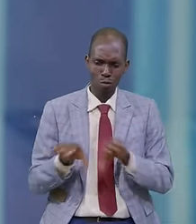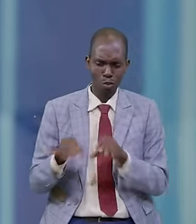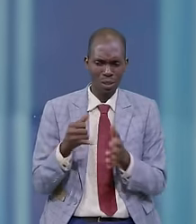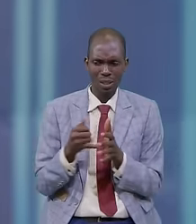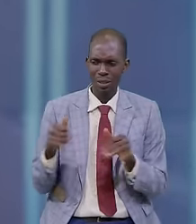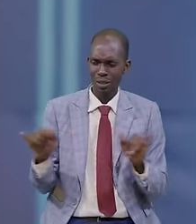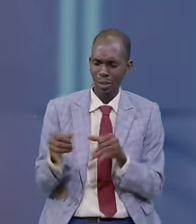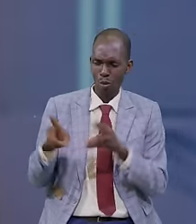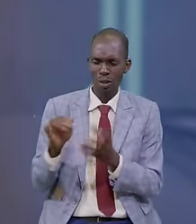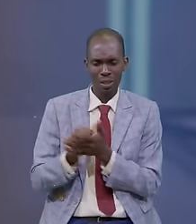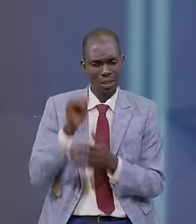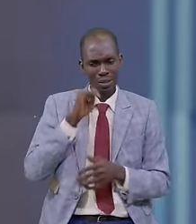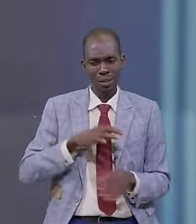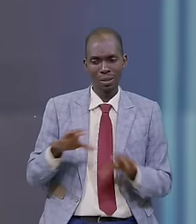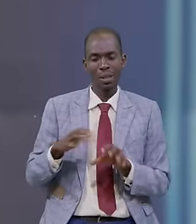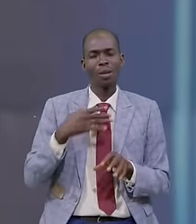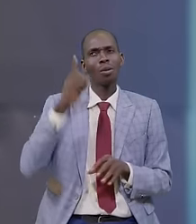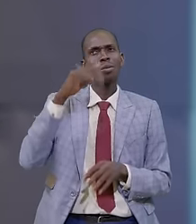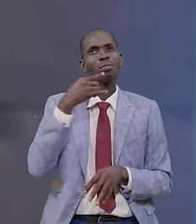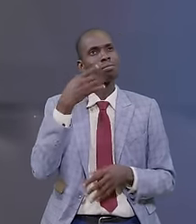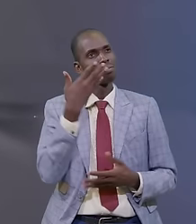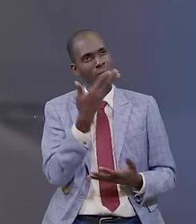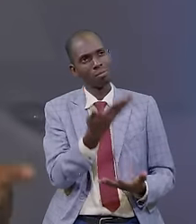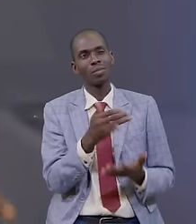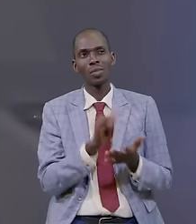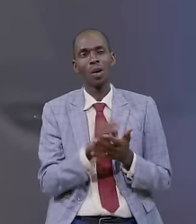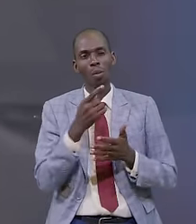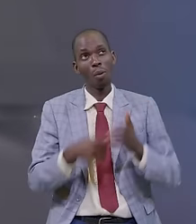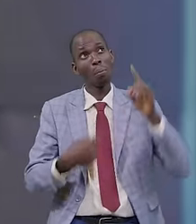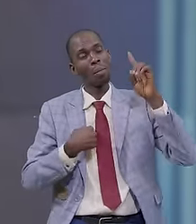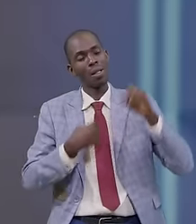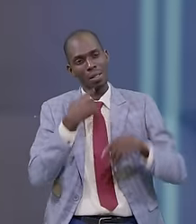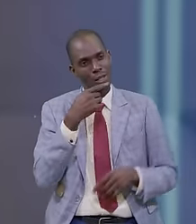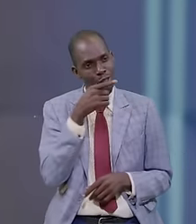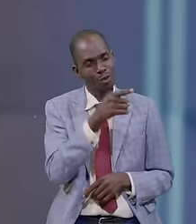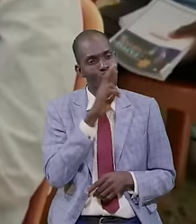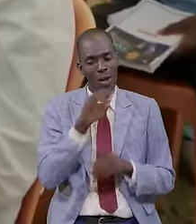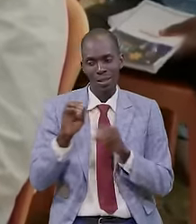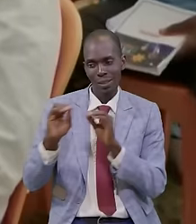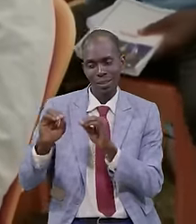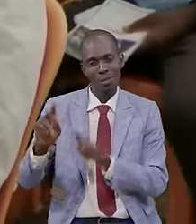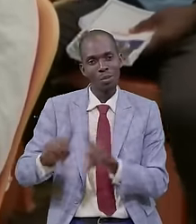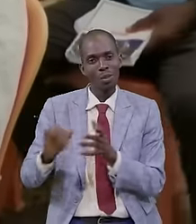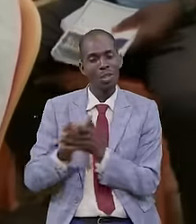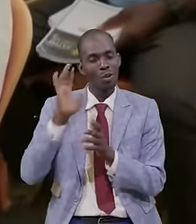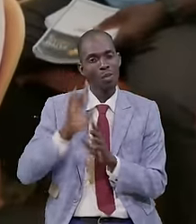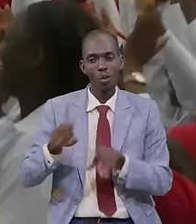that's what I'm telling you. You are raising up people who will go farther than you go.